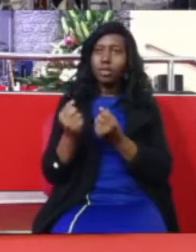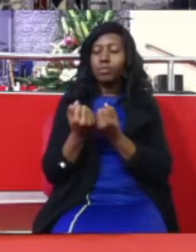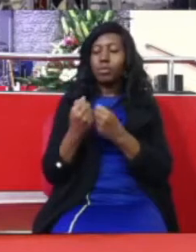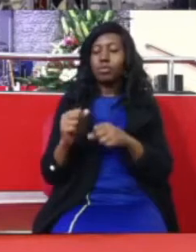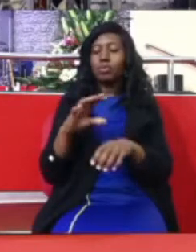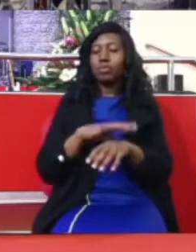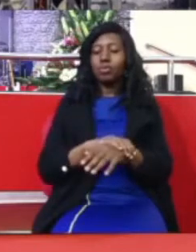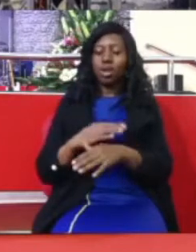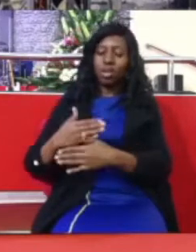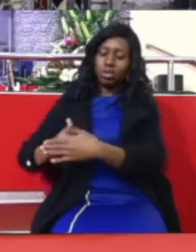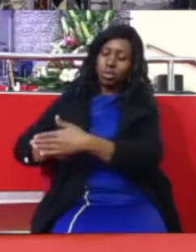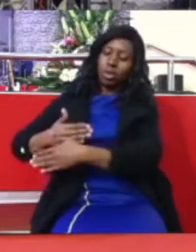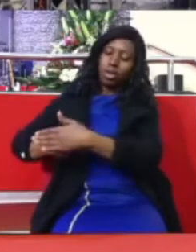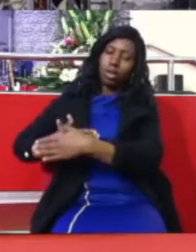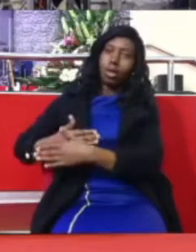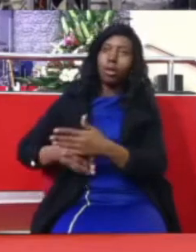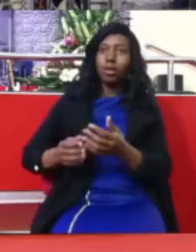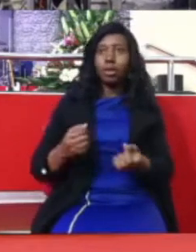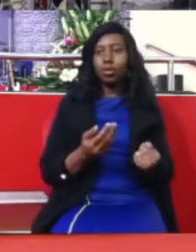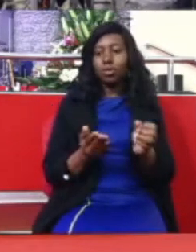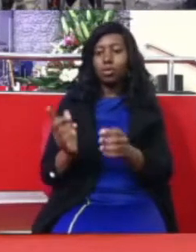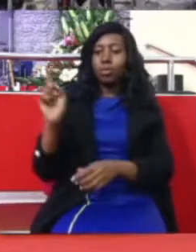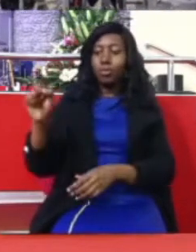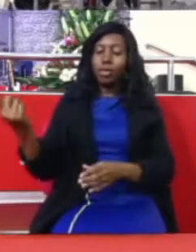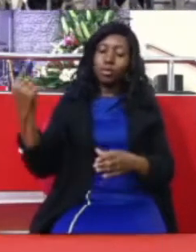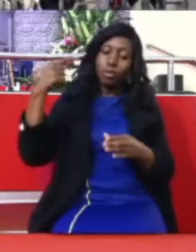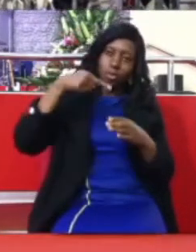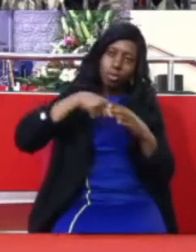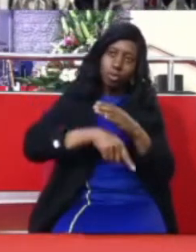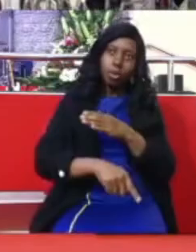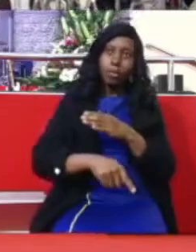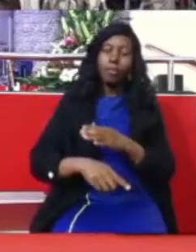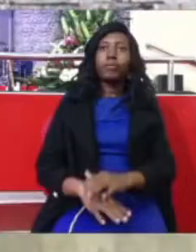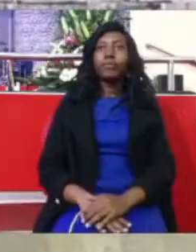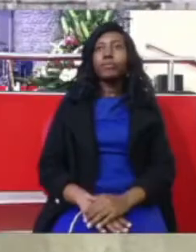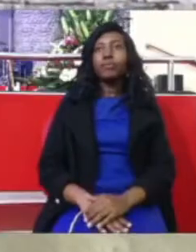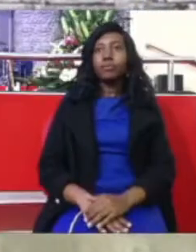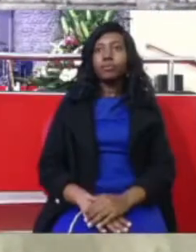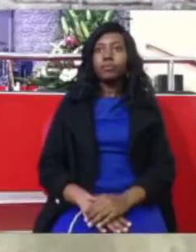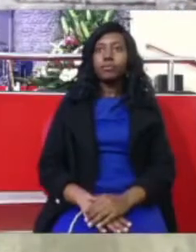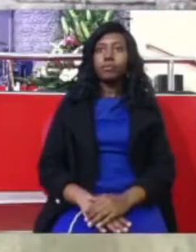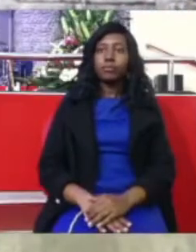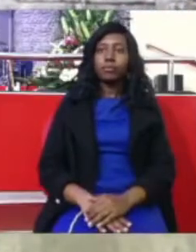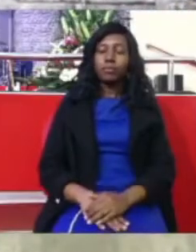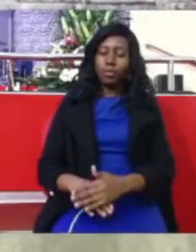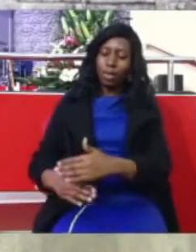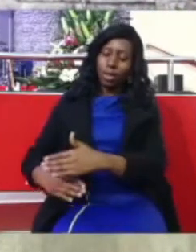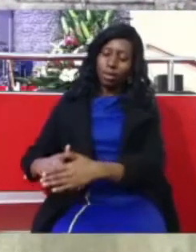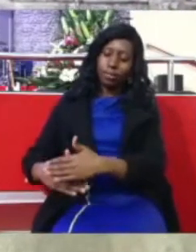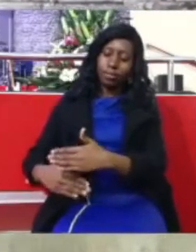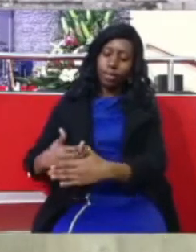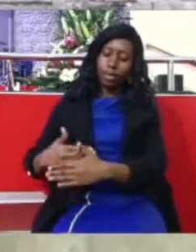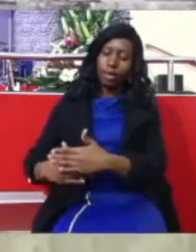body. Bwana asifiwe. Being in the shores, what do I mean? Being in the shallow waters, what do I mean? It